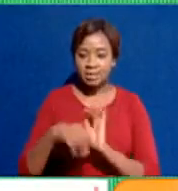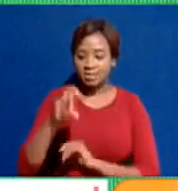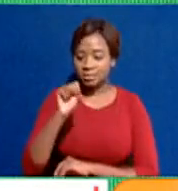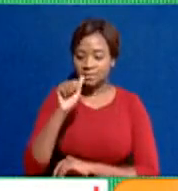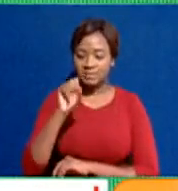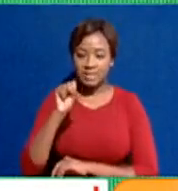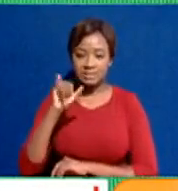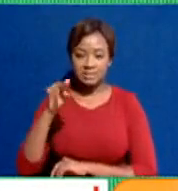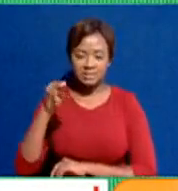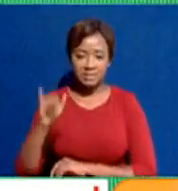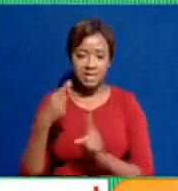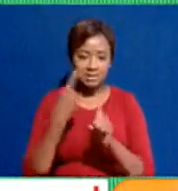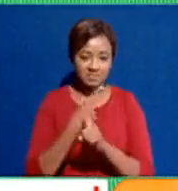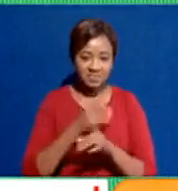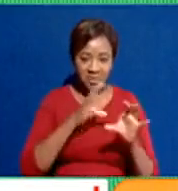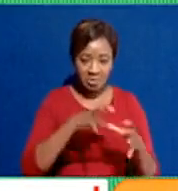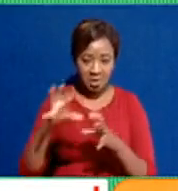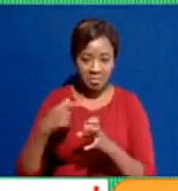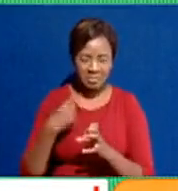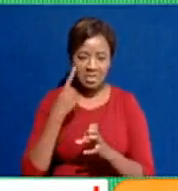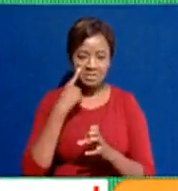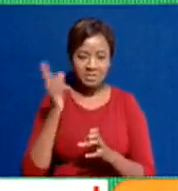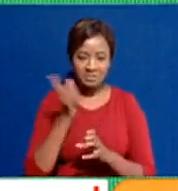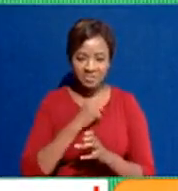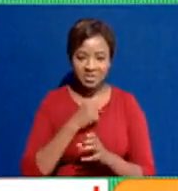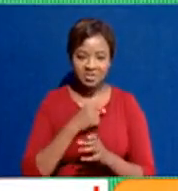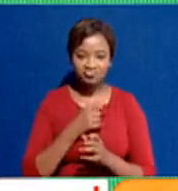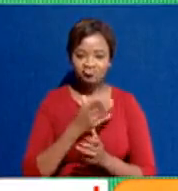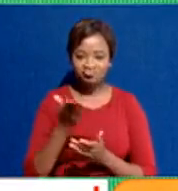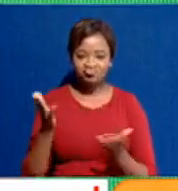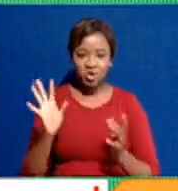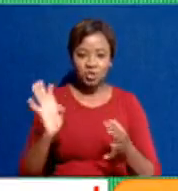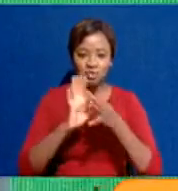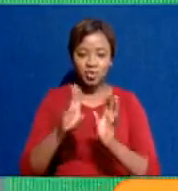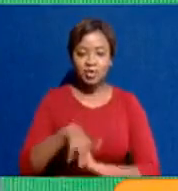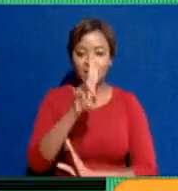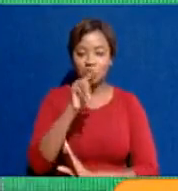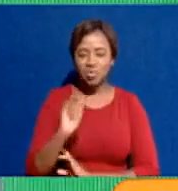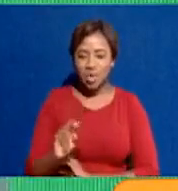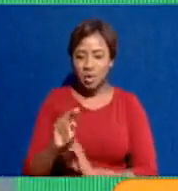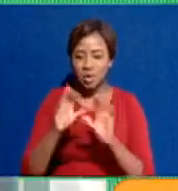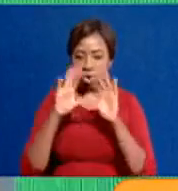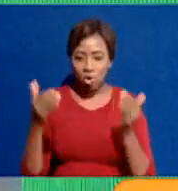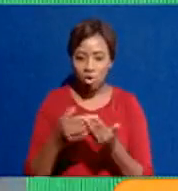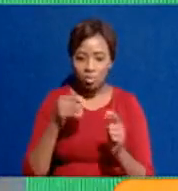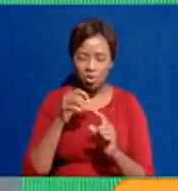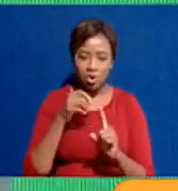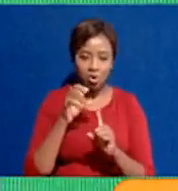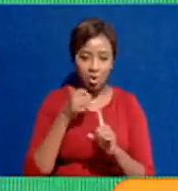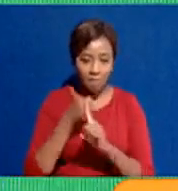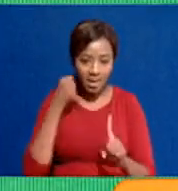of the corporates I can see in this room who are also signatories to the UN Global Compact, sustainability reporting does